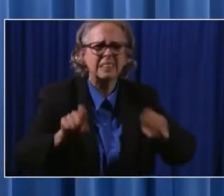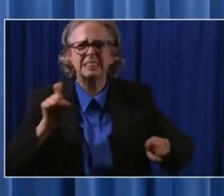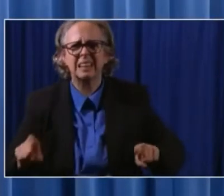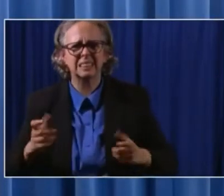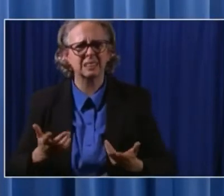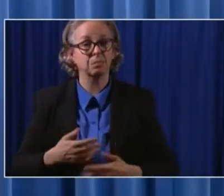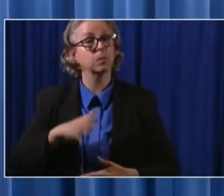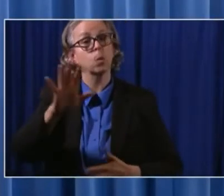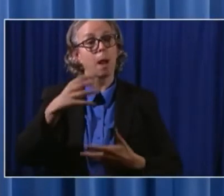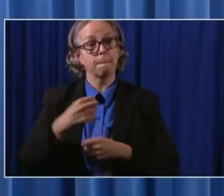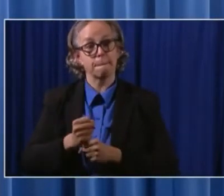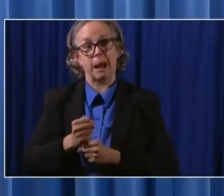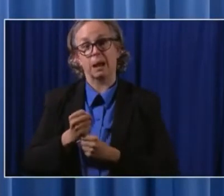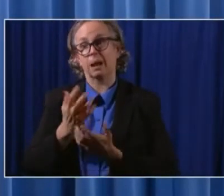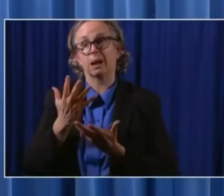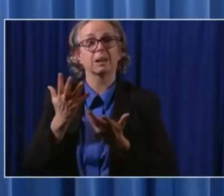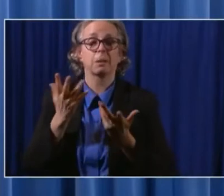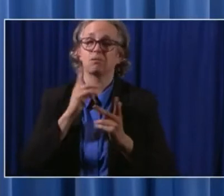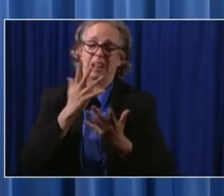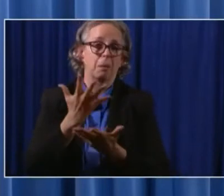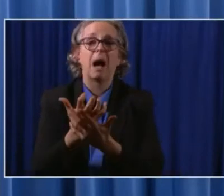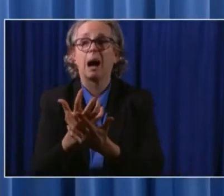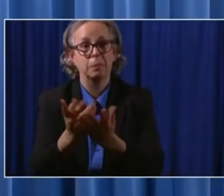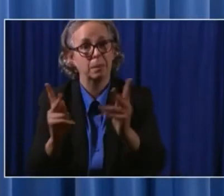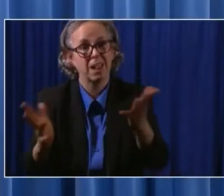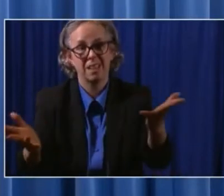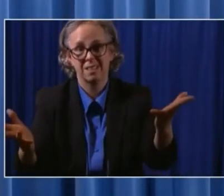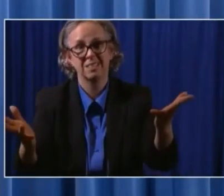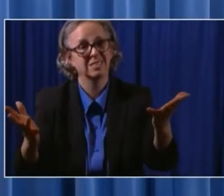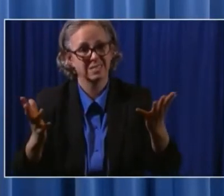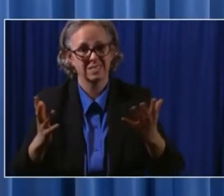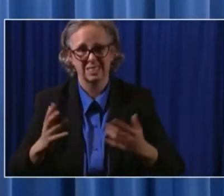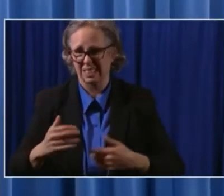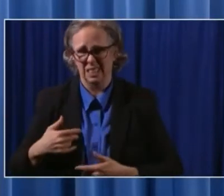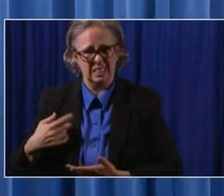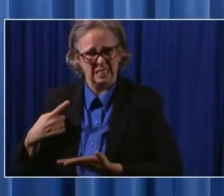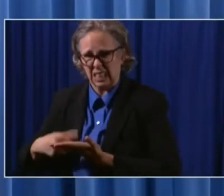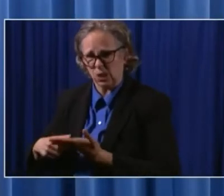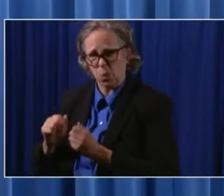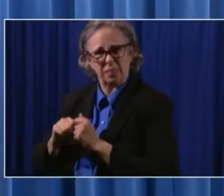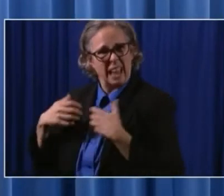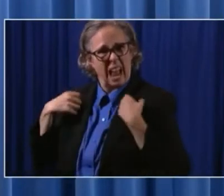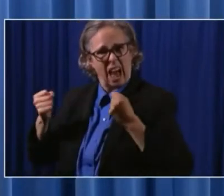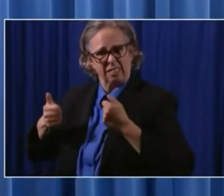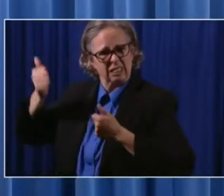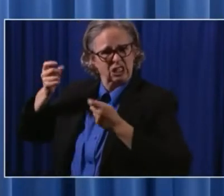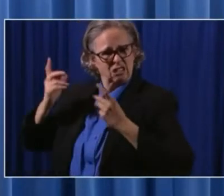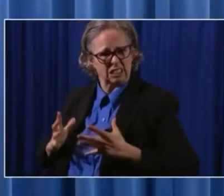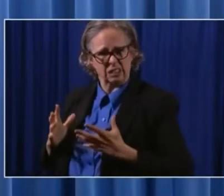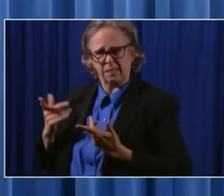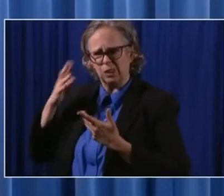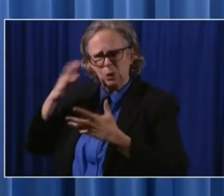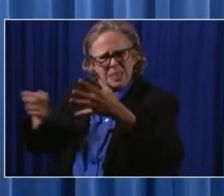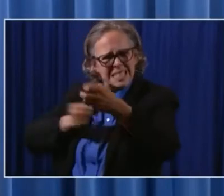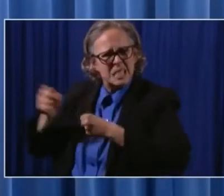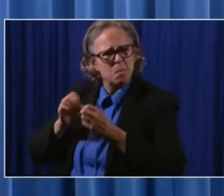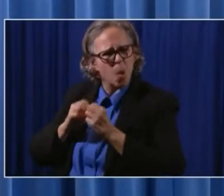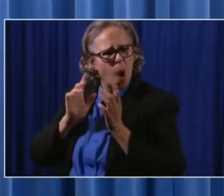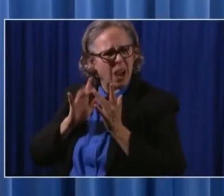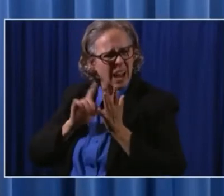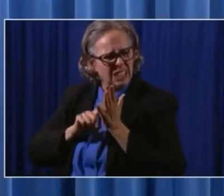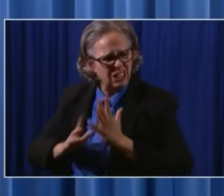with all the health directors this past week is the tracing and, people's willingness to help